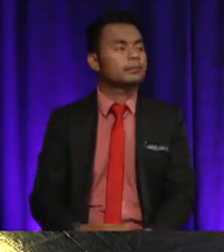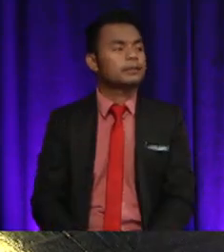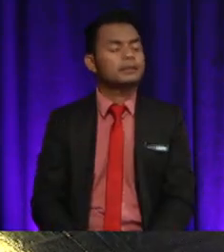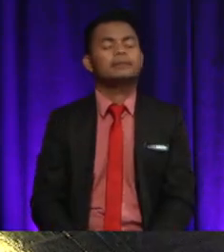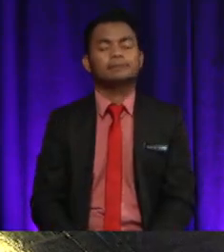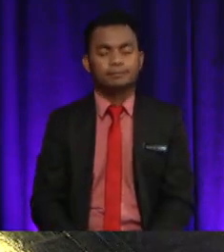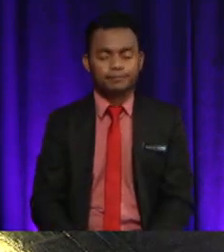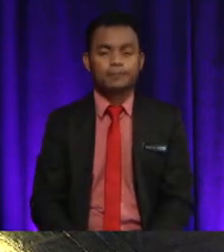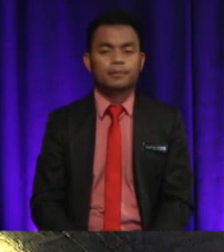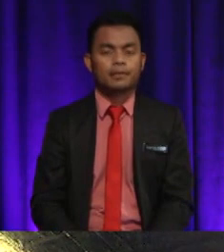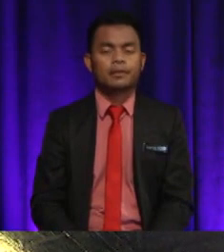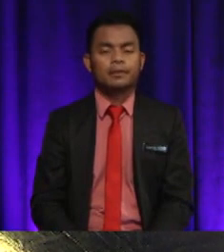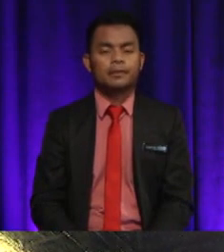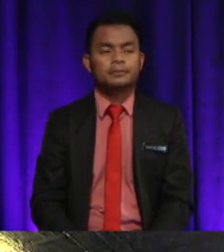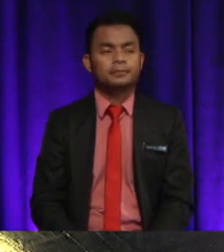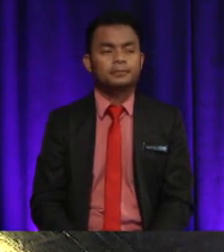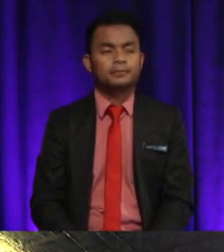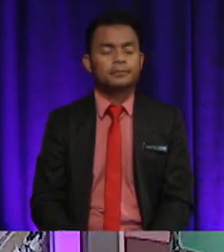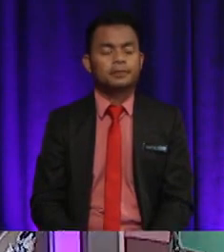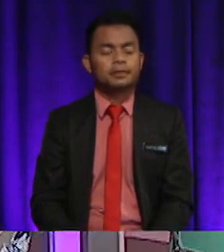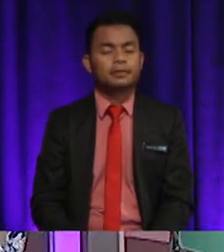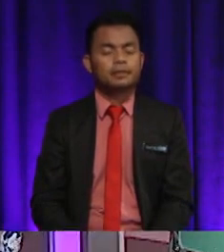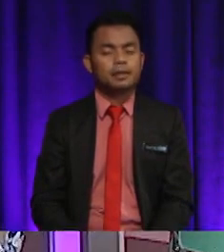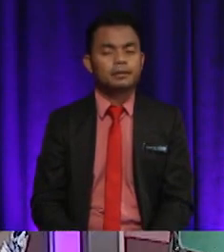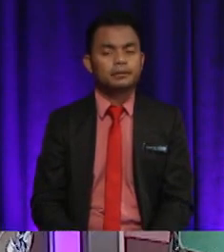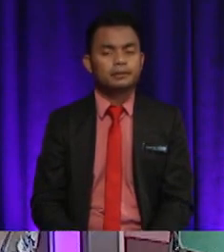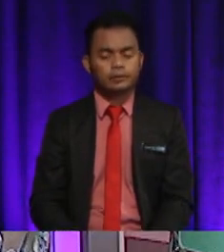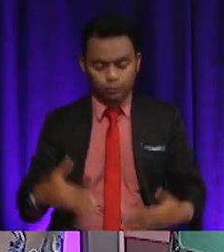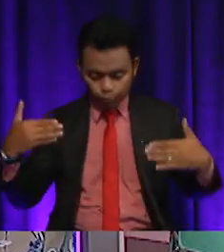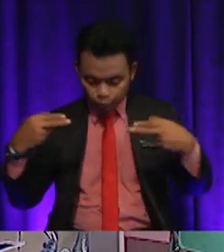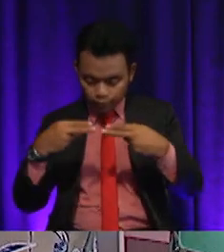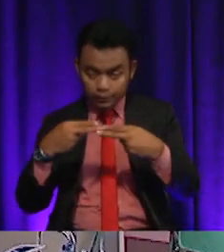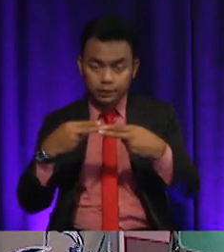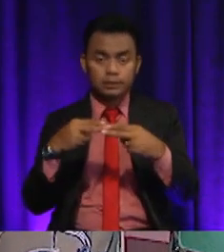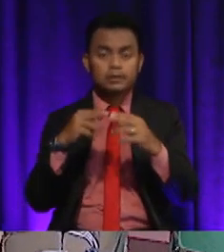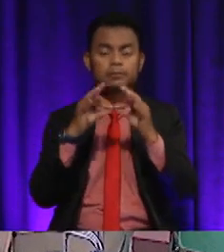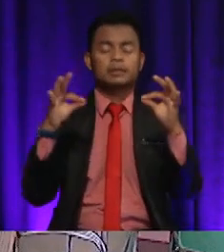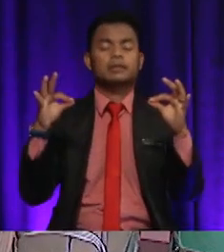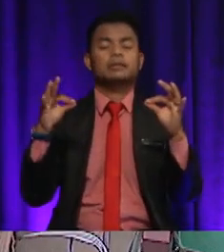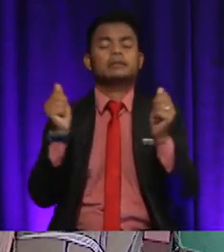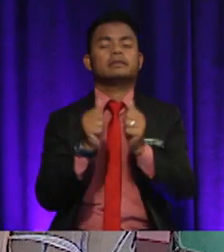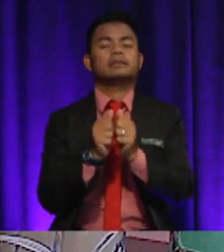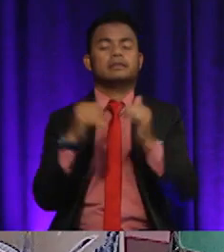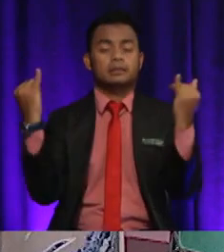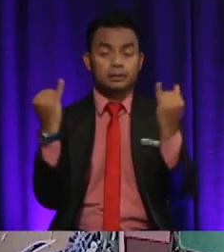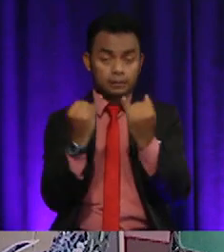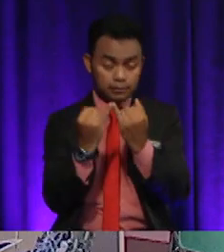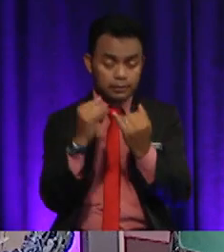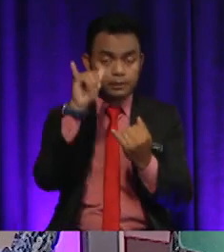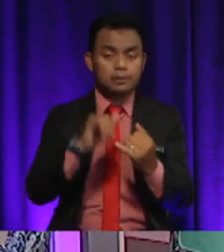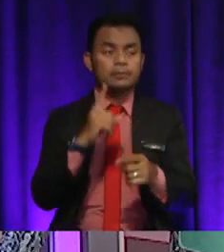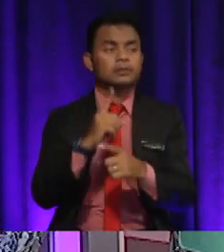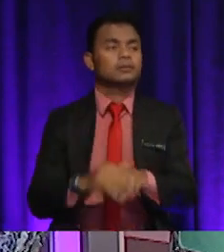Yes. I see. Okay, okay. We relate the words to the Right. suitable tips. Very good. Okay. Okay, thank you, Arif. So